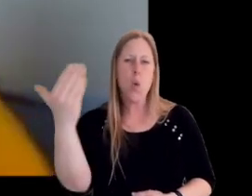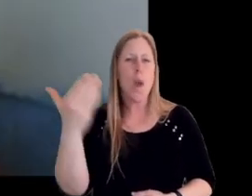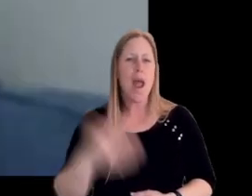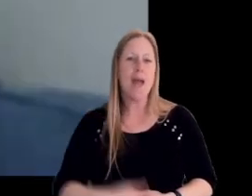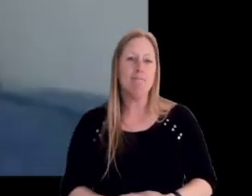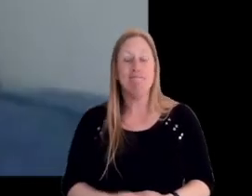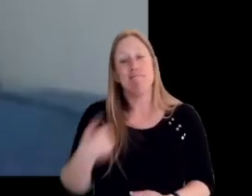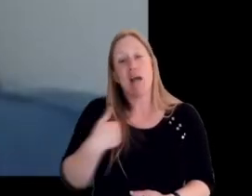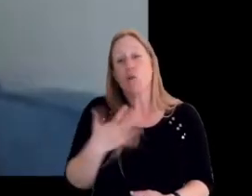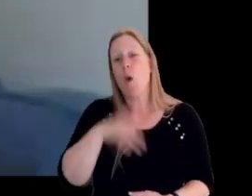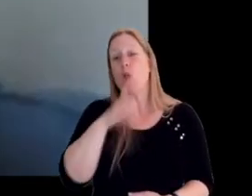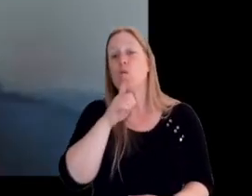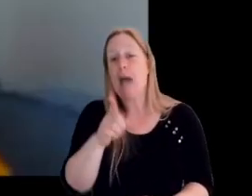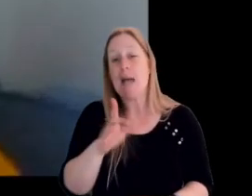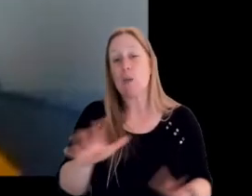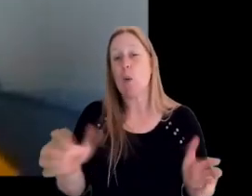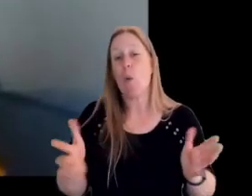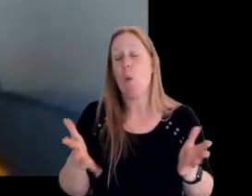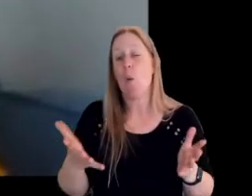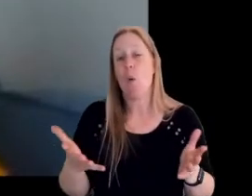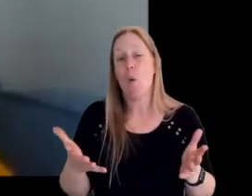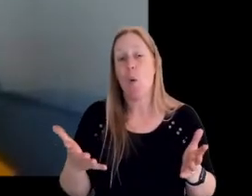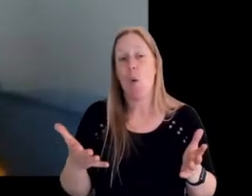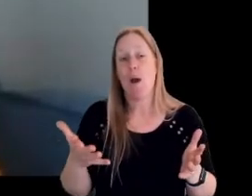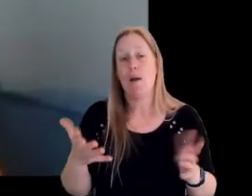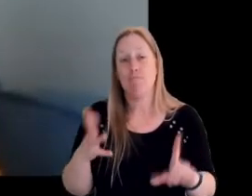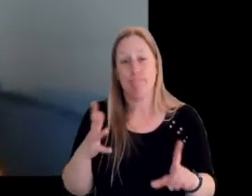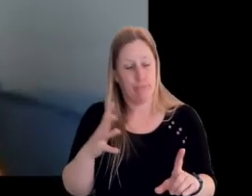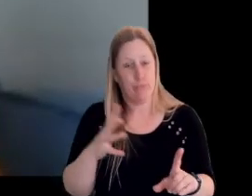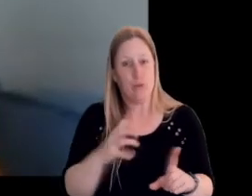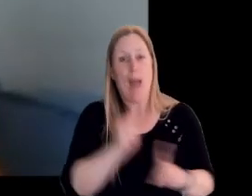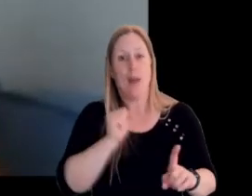That's what I wanted to say. It's not